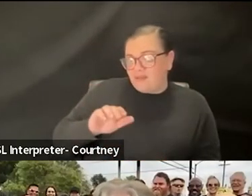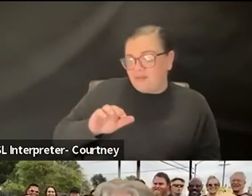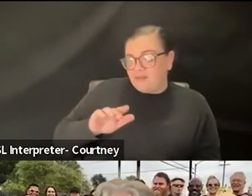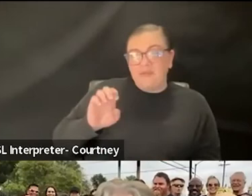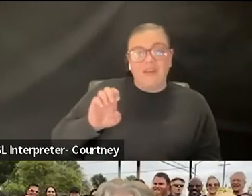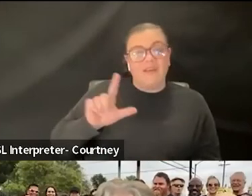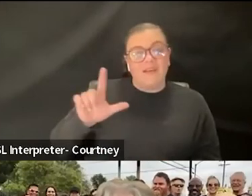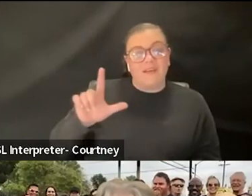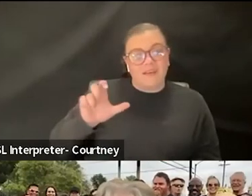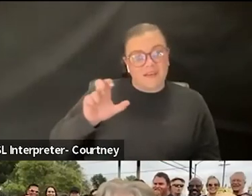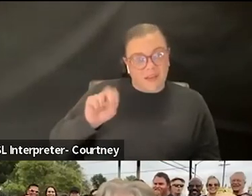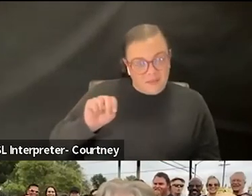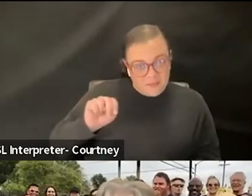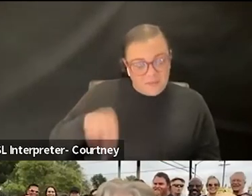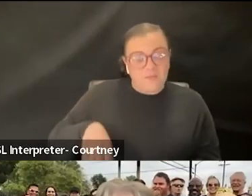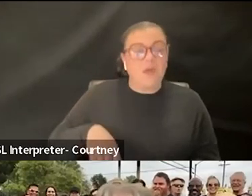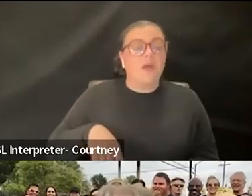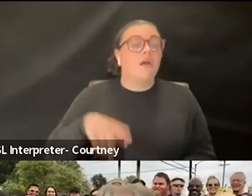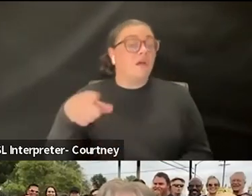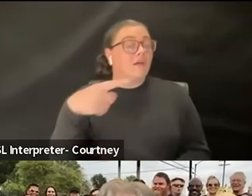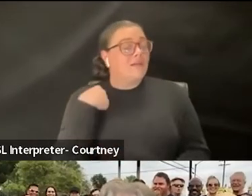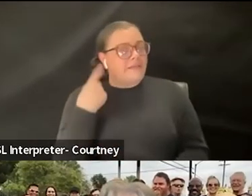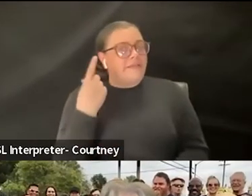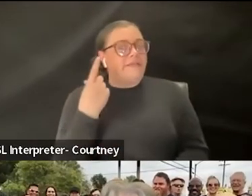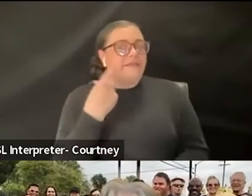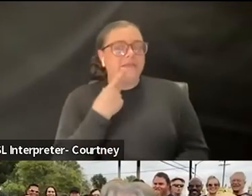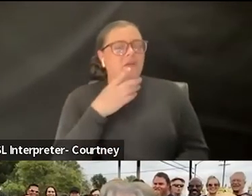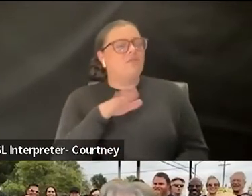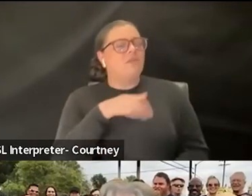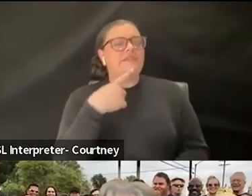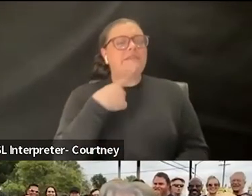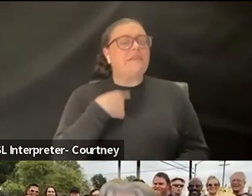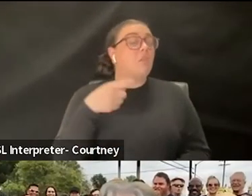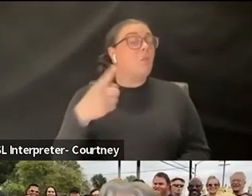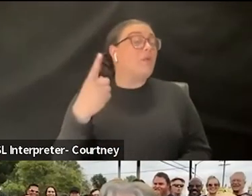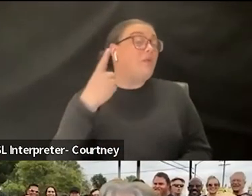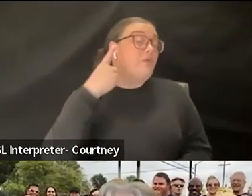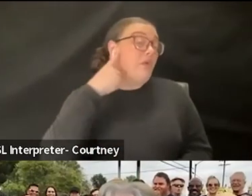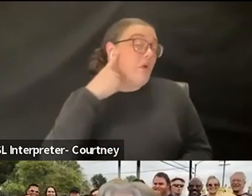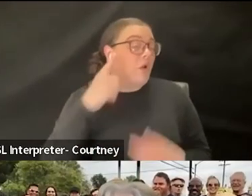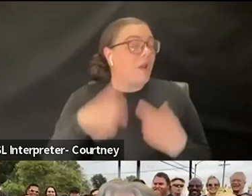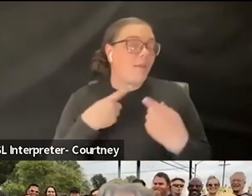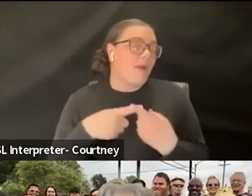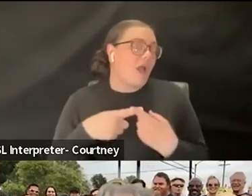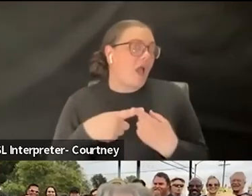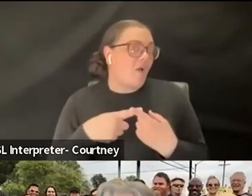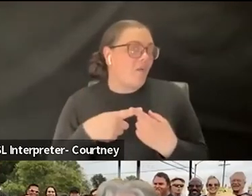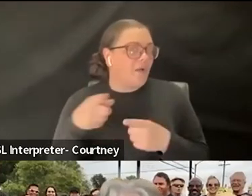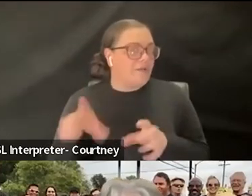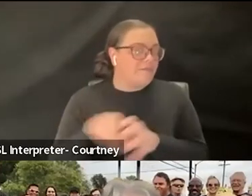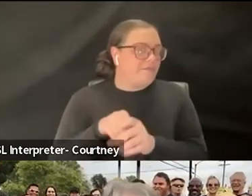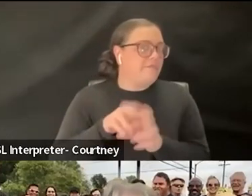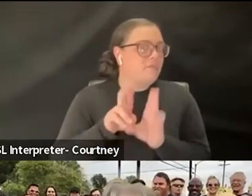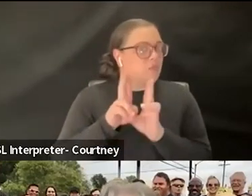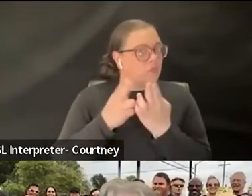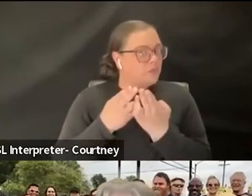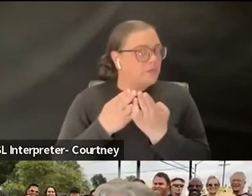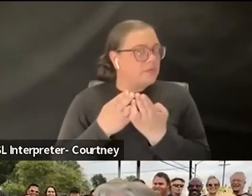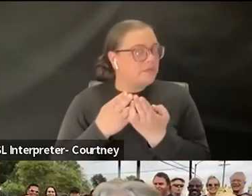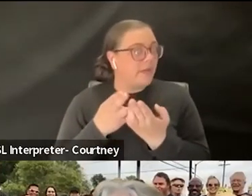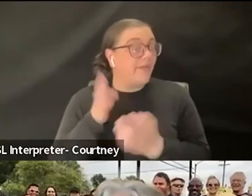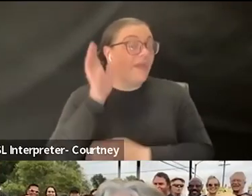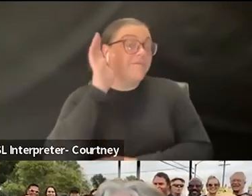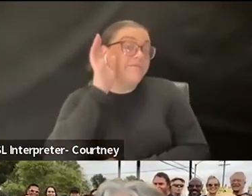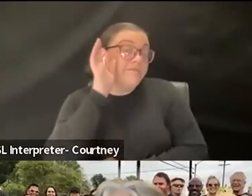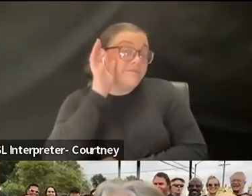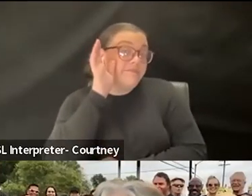and say, tell me what you've heard about being in a union. What do you know about